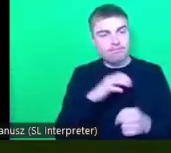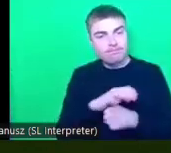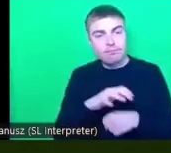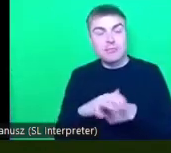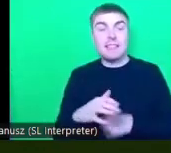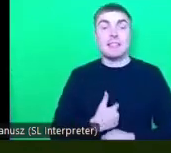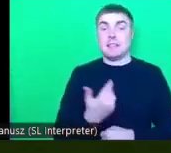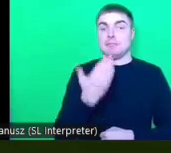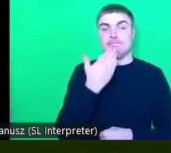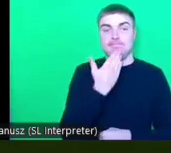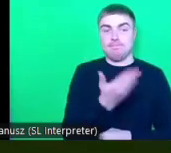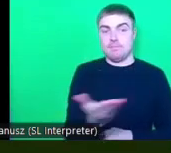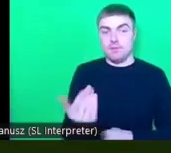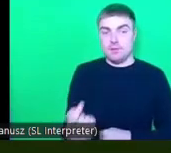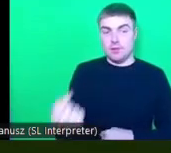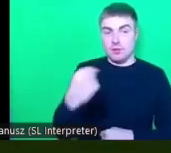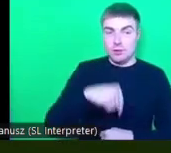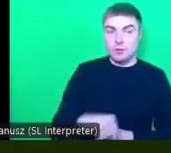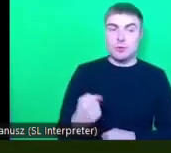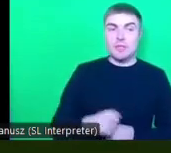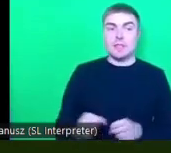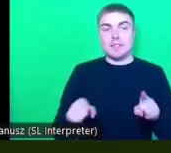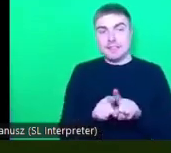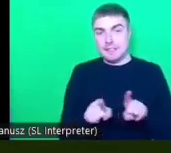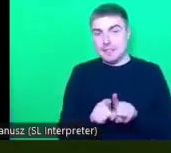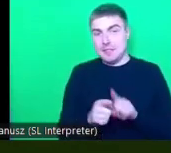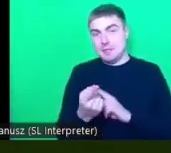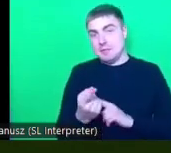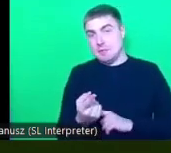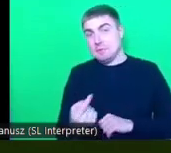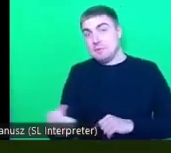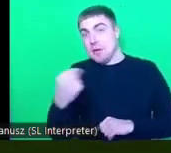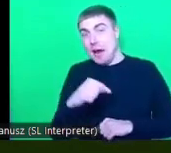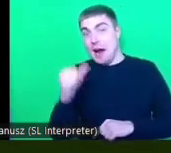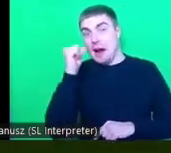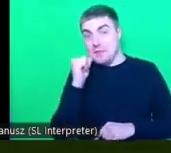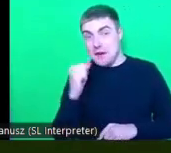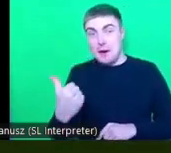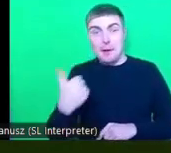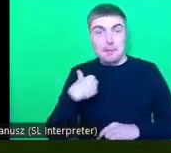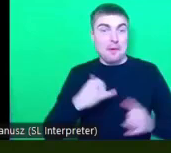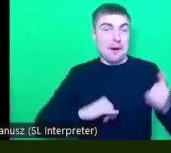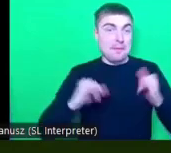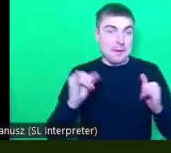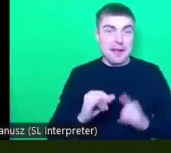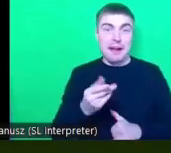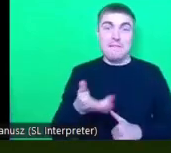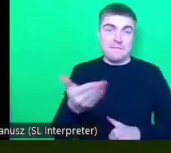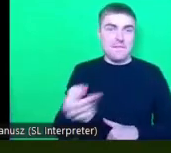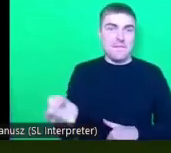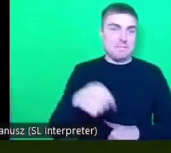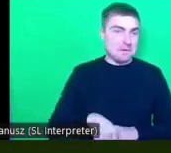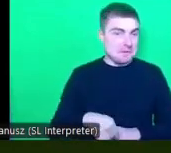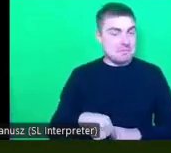yesterday that I heard went late for someone. I think I missed this. I went to bed too early. That was